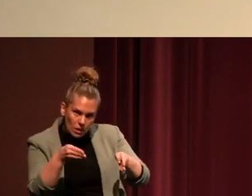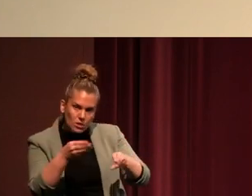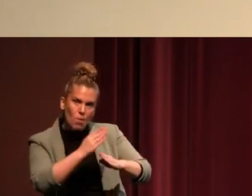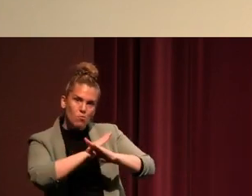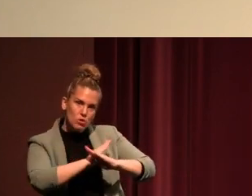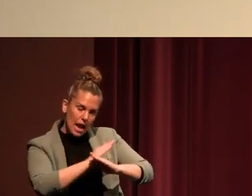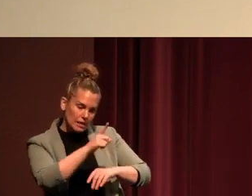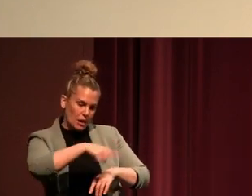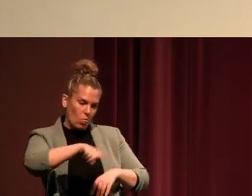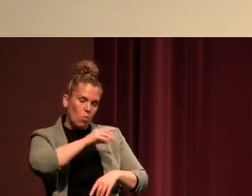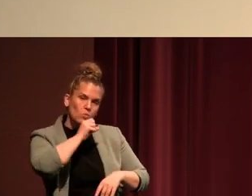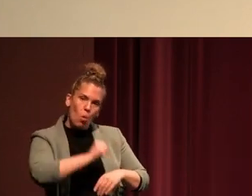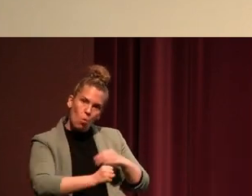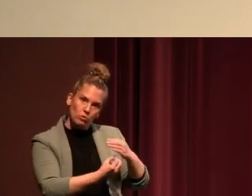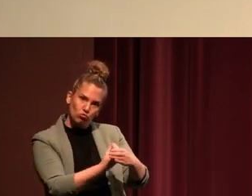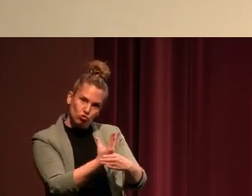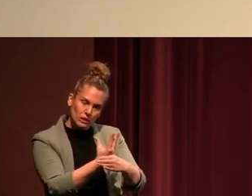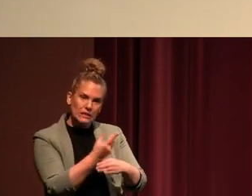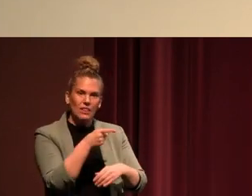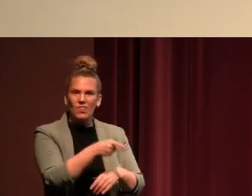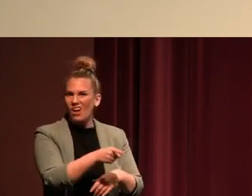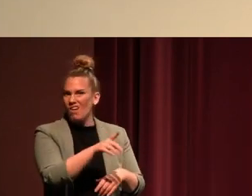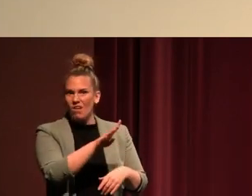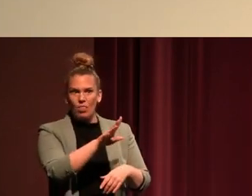protecting those trees that are